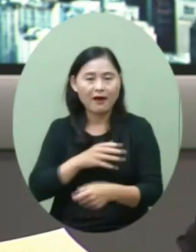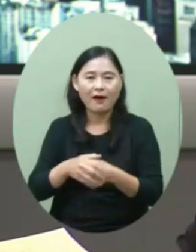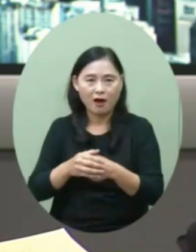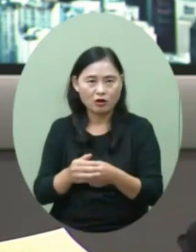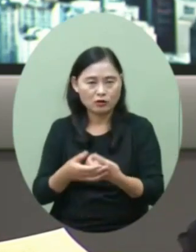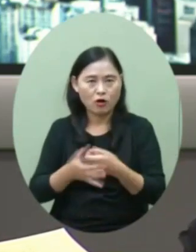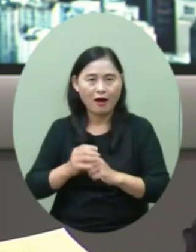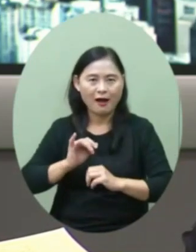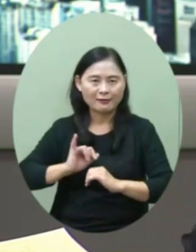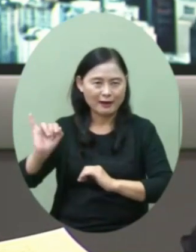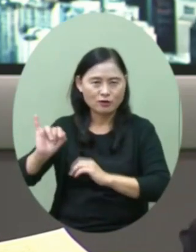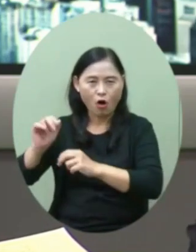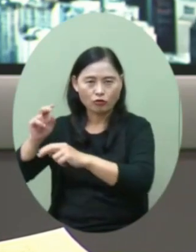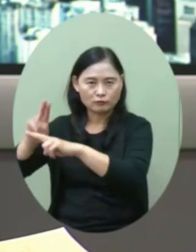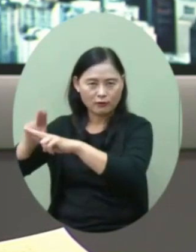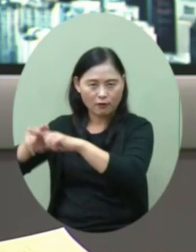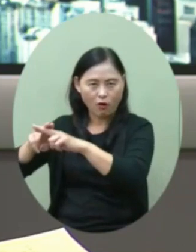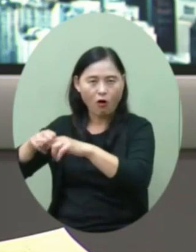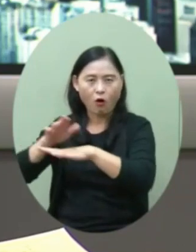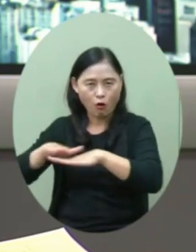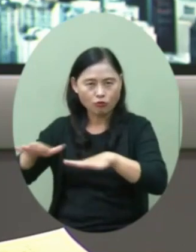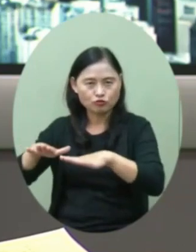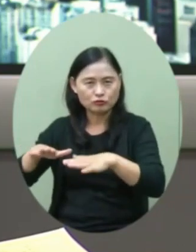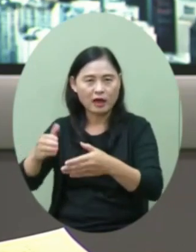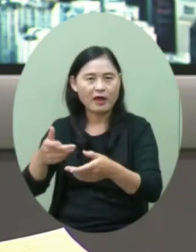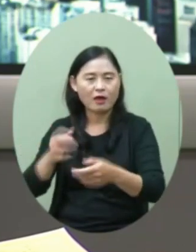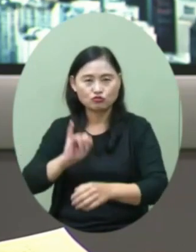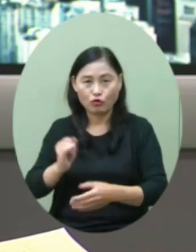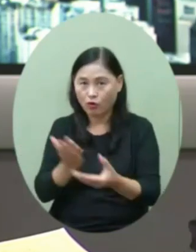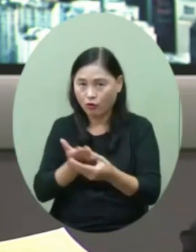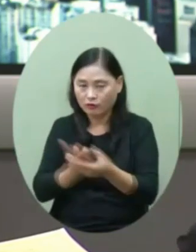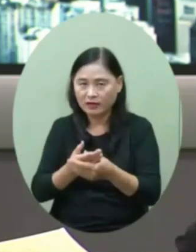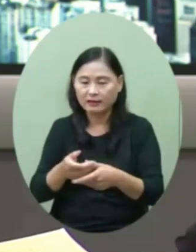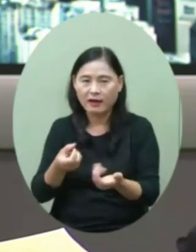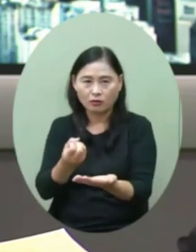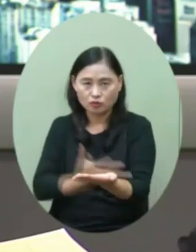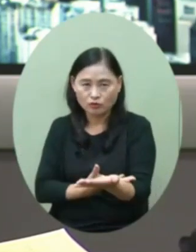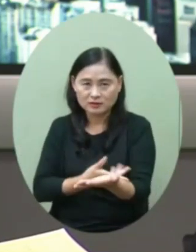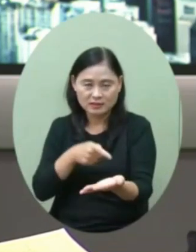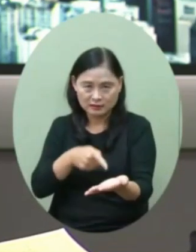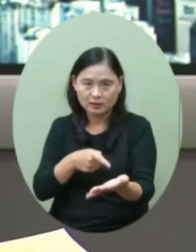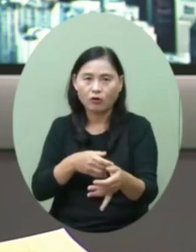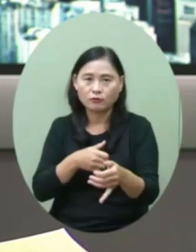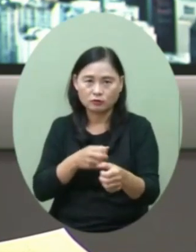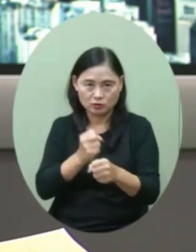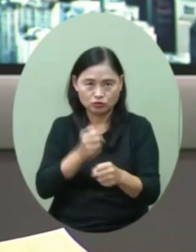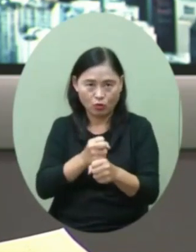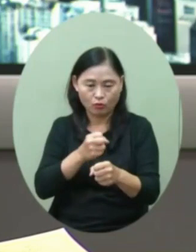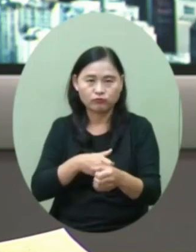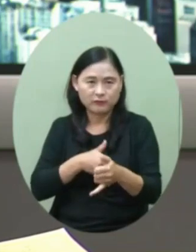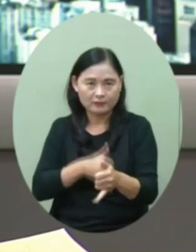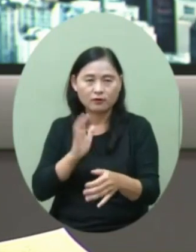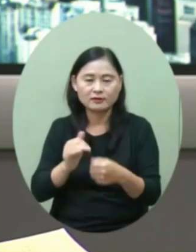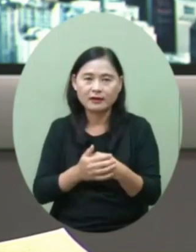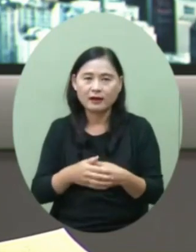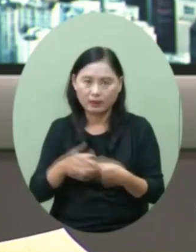when handling cases concerning offense endangering national security, the Department for Safeguarding National Security of the Police Force of